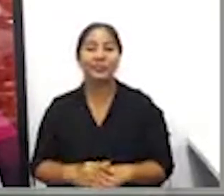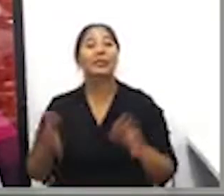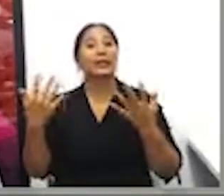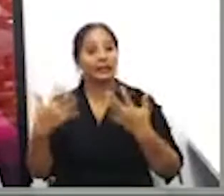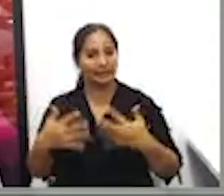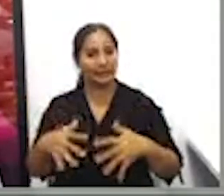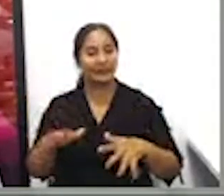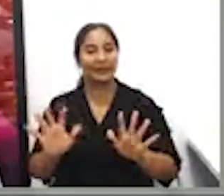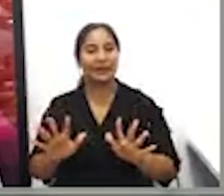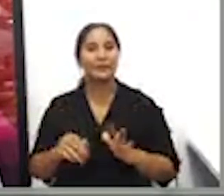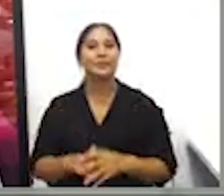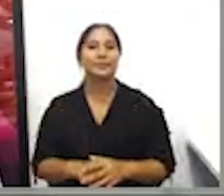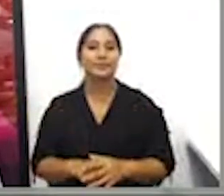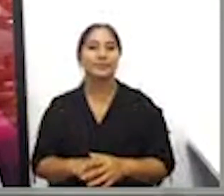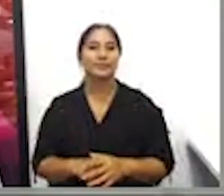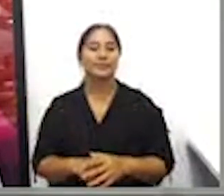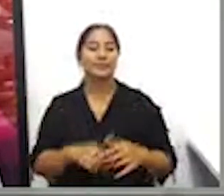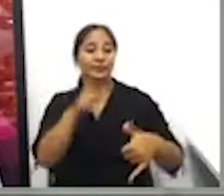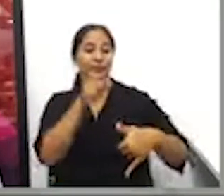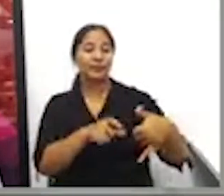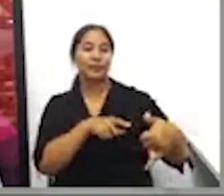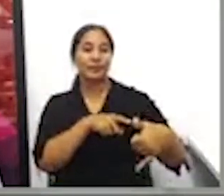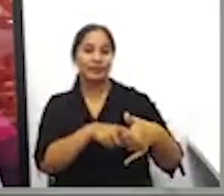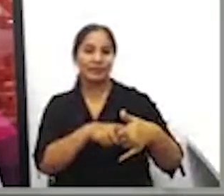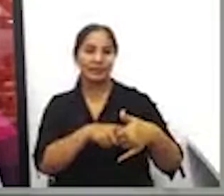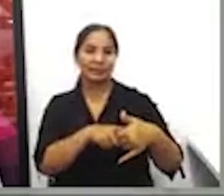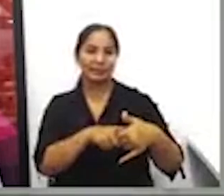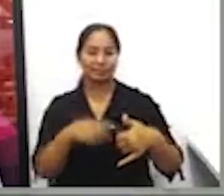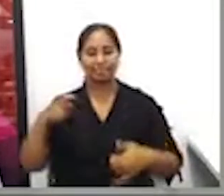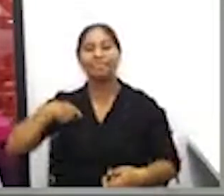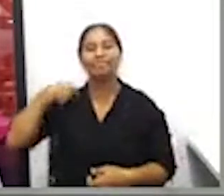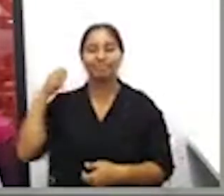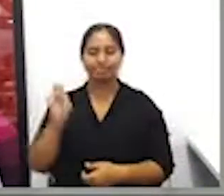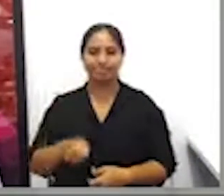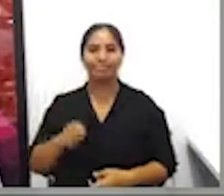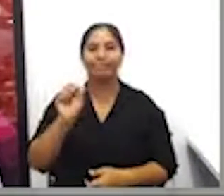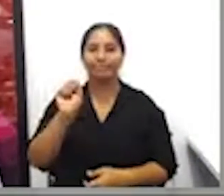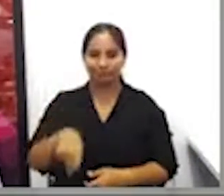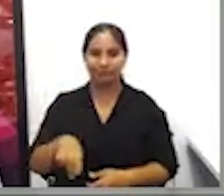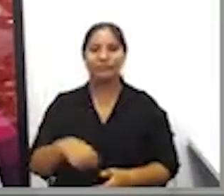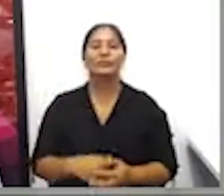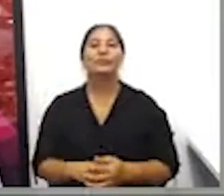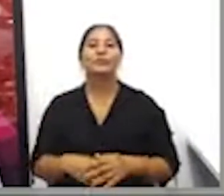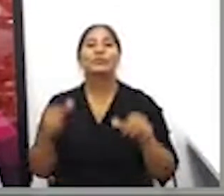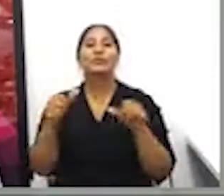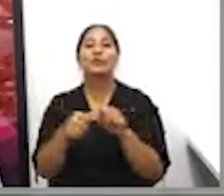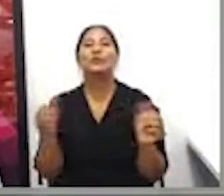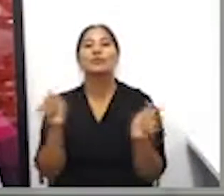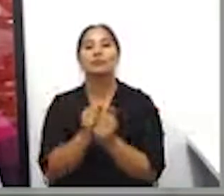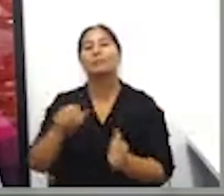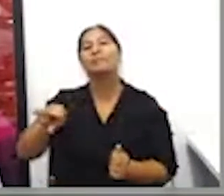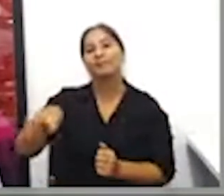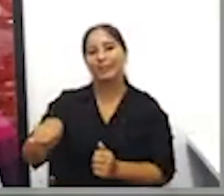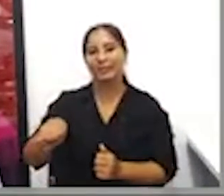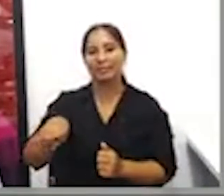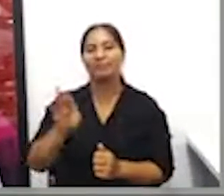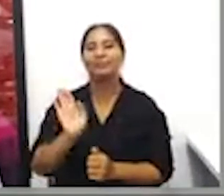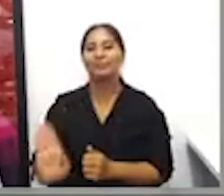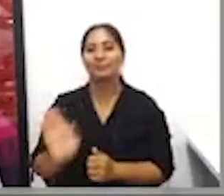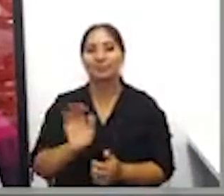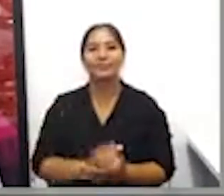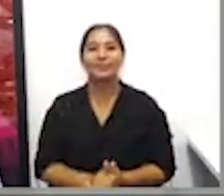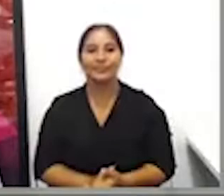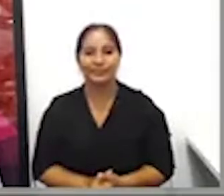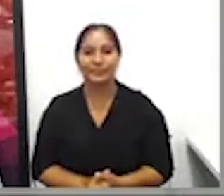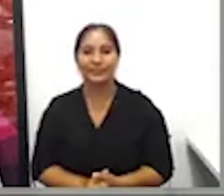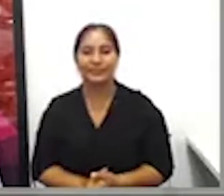what she did, and that she was more comfortable in business than she was in going to Washington. She thought she